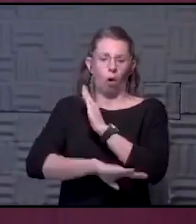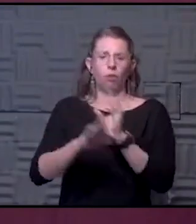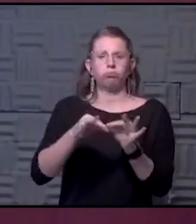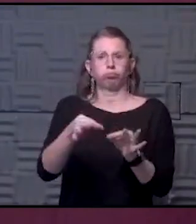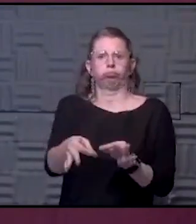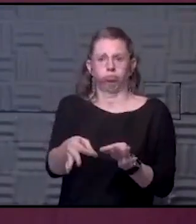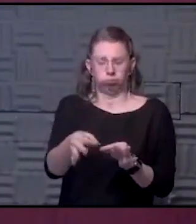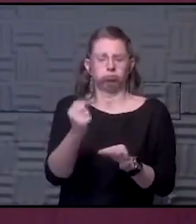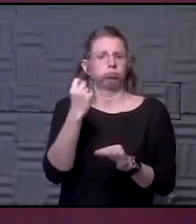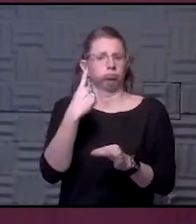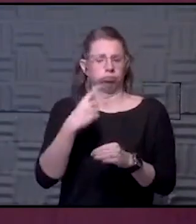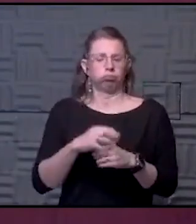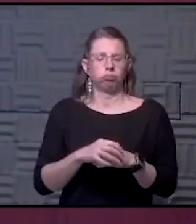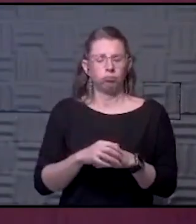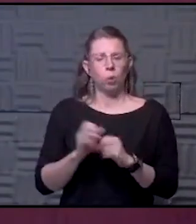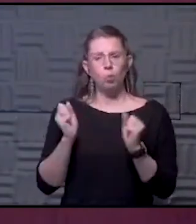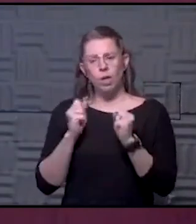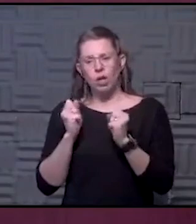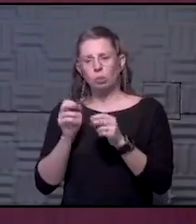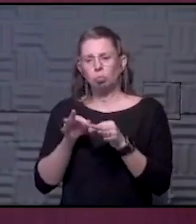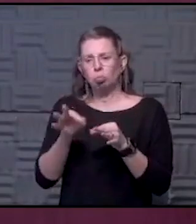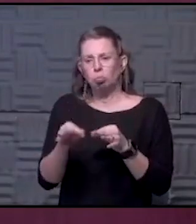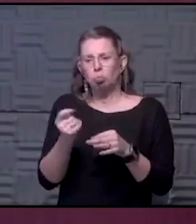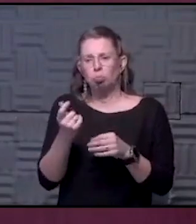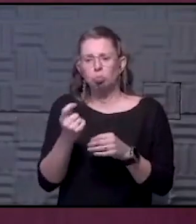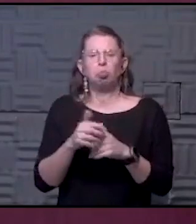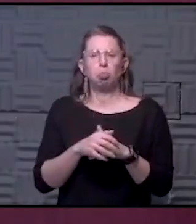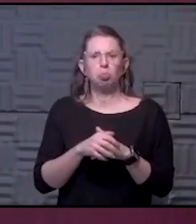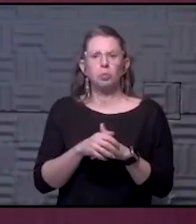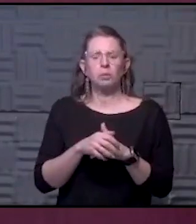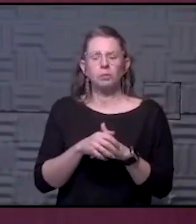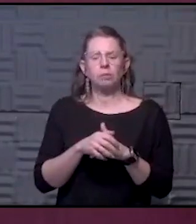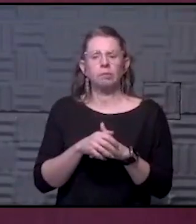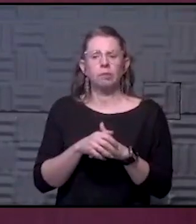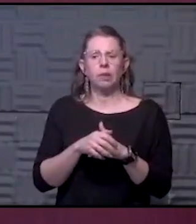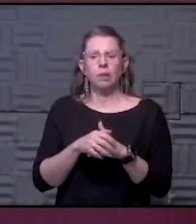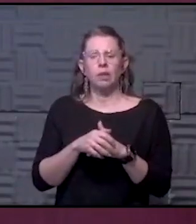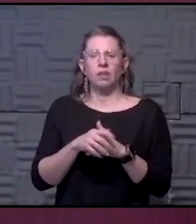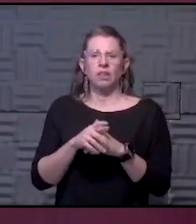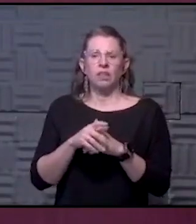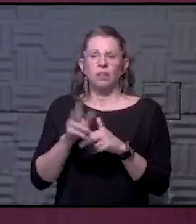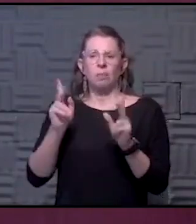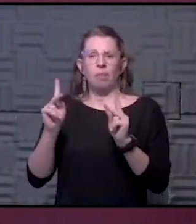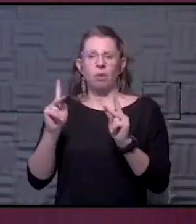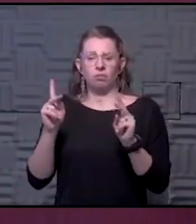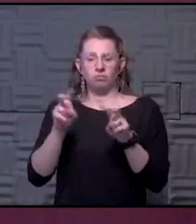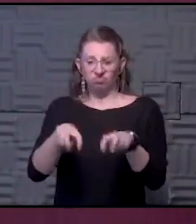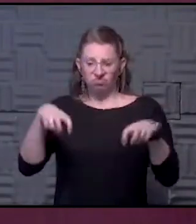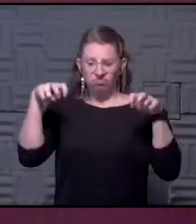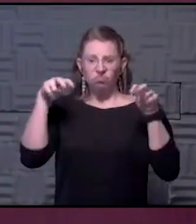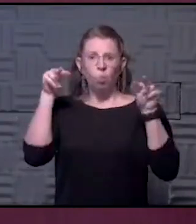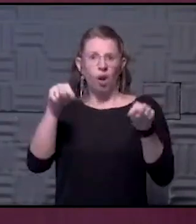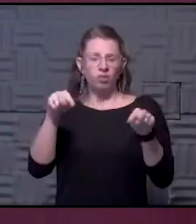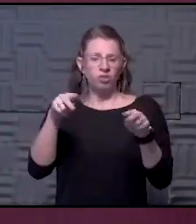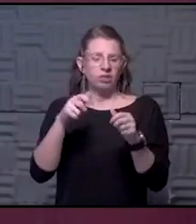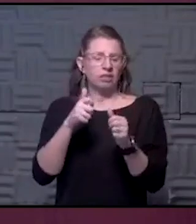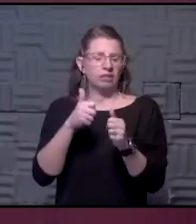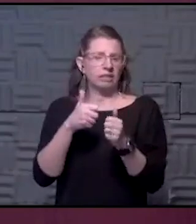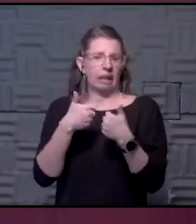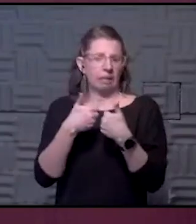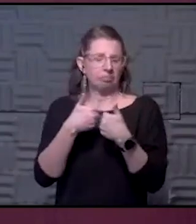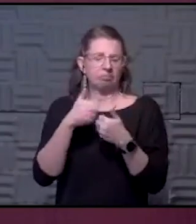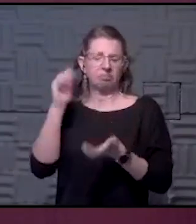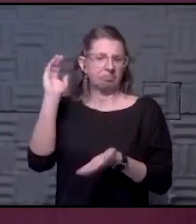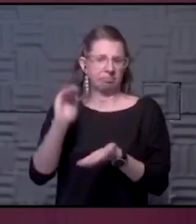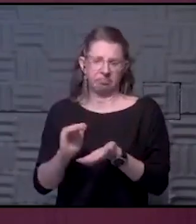They delayed a little bit in the winter, and they kept spectators out of the stands, but they've chosen now to slowly increase that